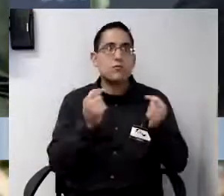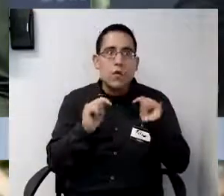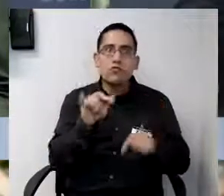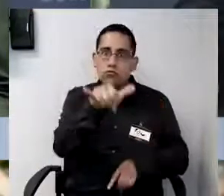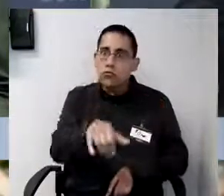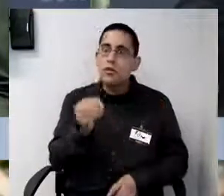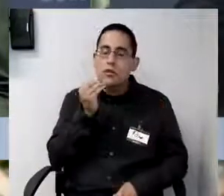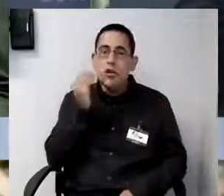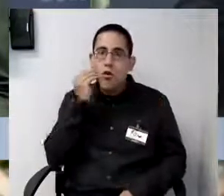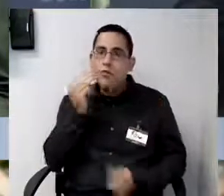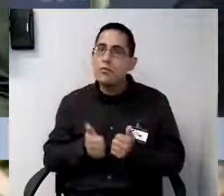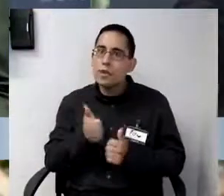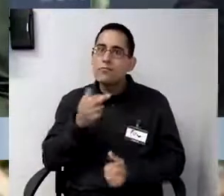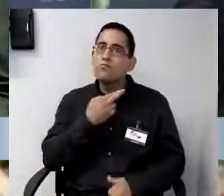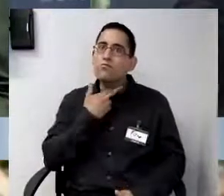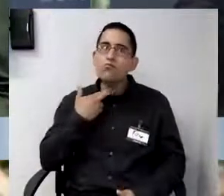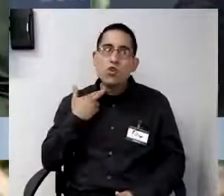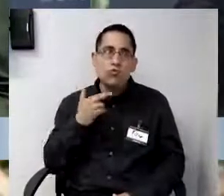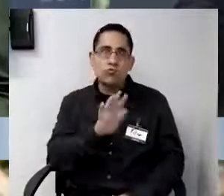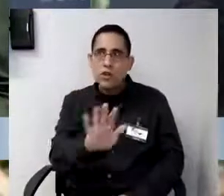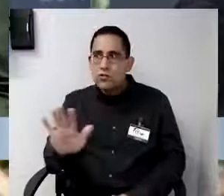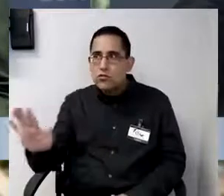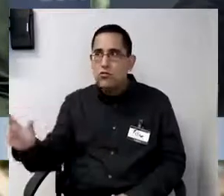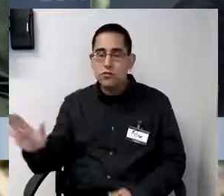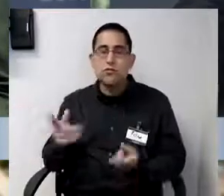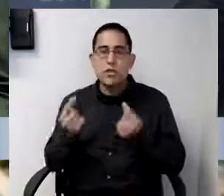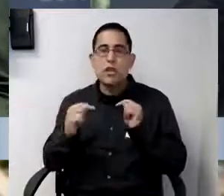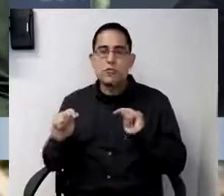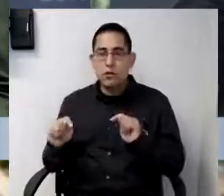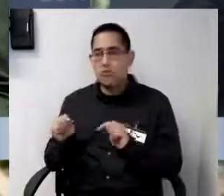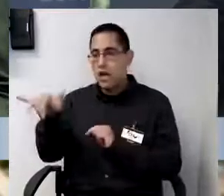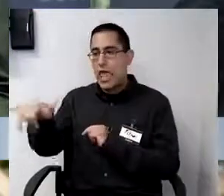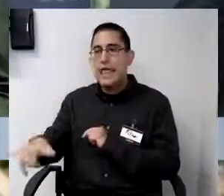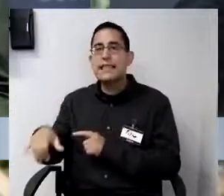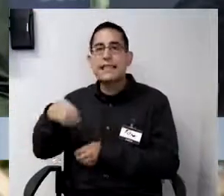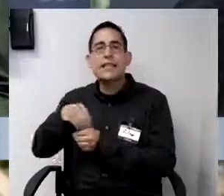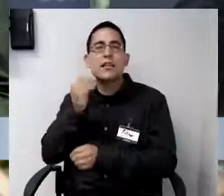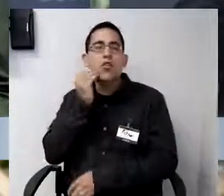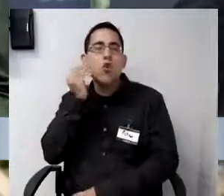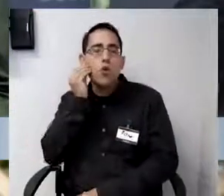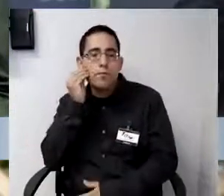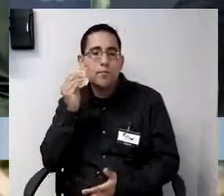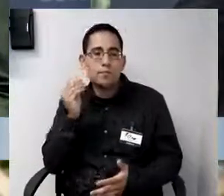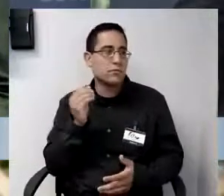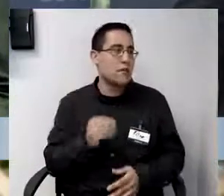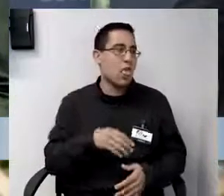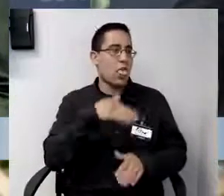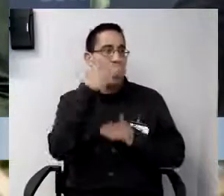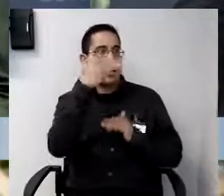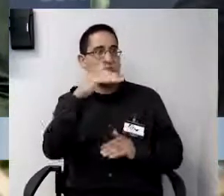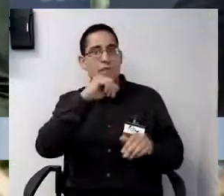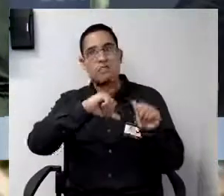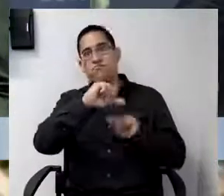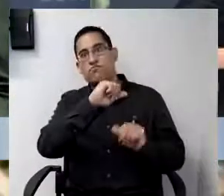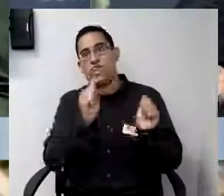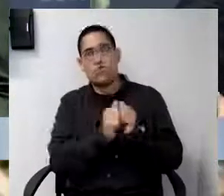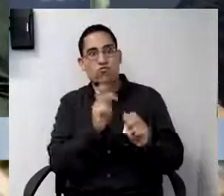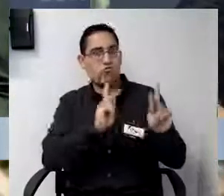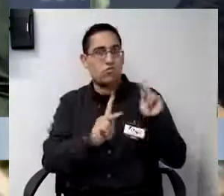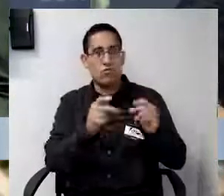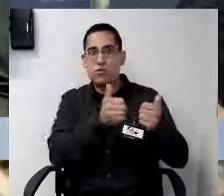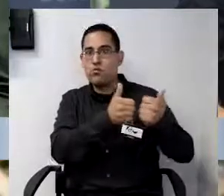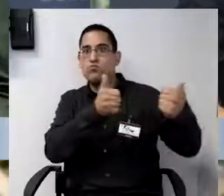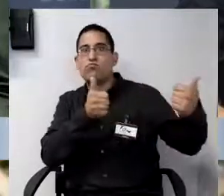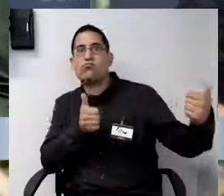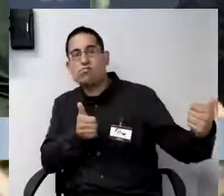at risk, and so they're trying to shelter in place. They're trying to really limit their interaction with other folks. But it's that